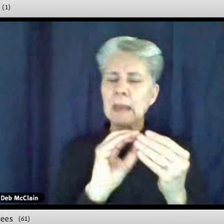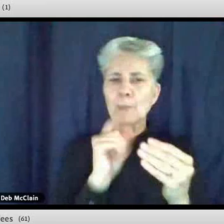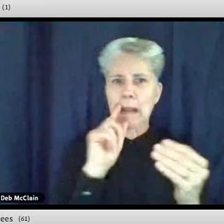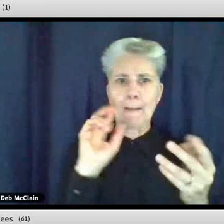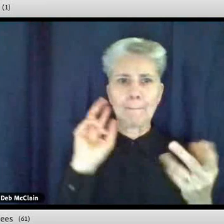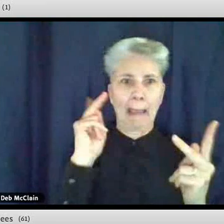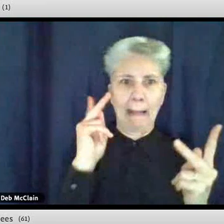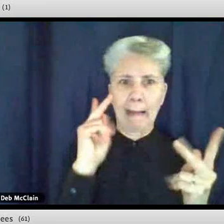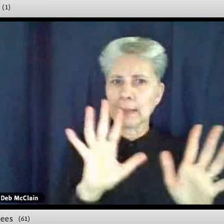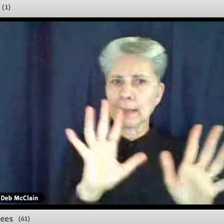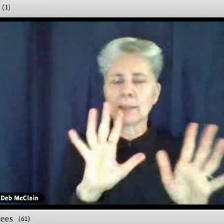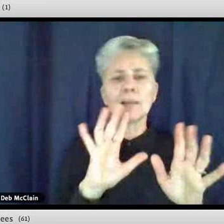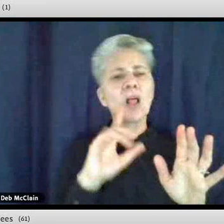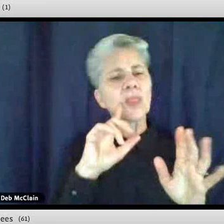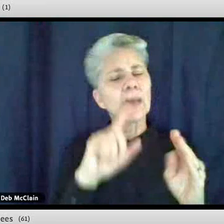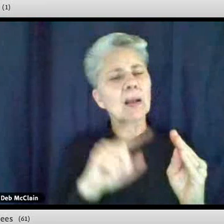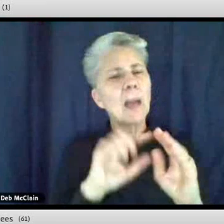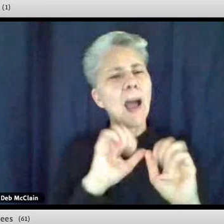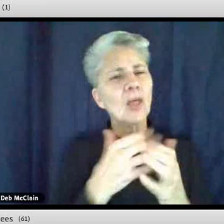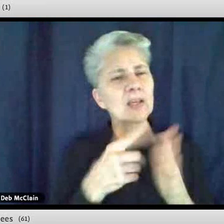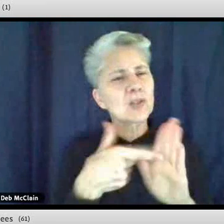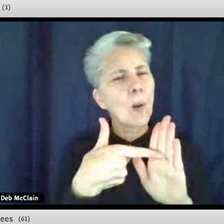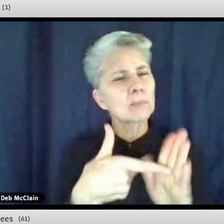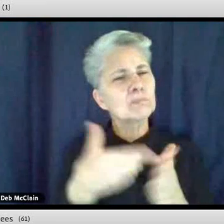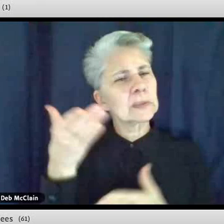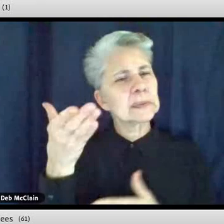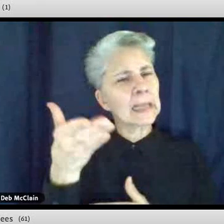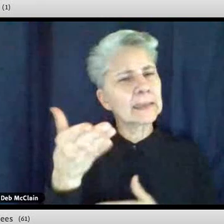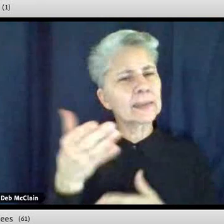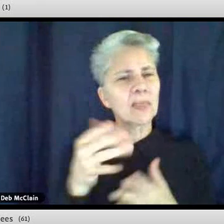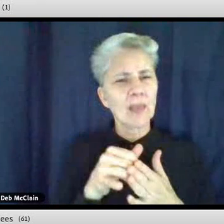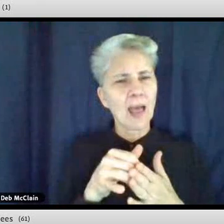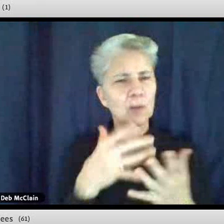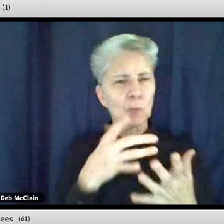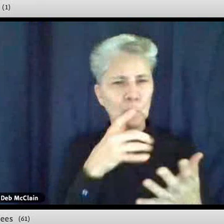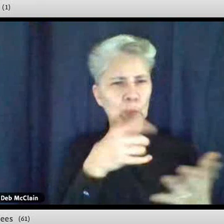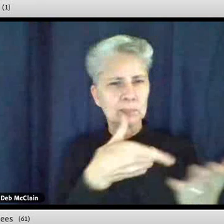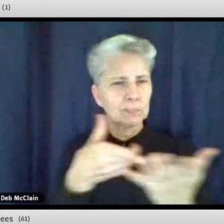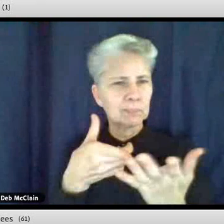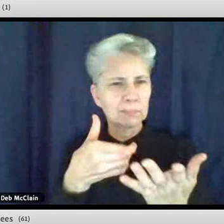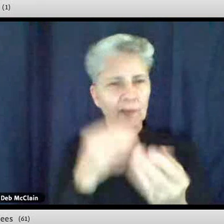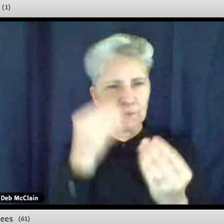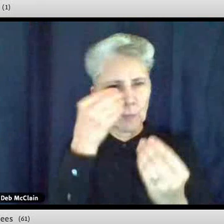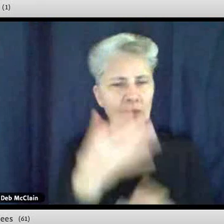and not panic and, think about how things are presented.